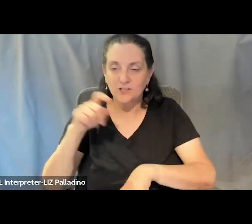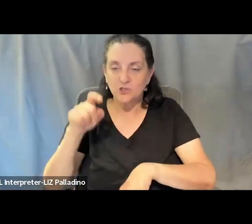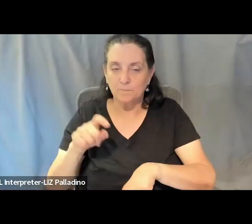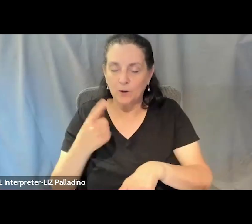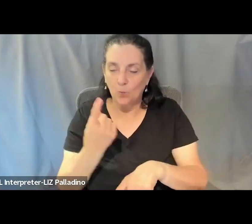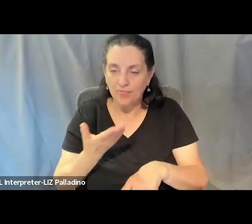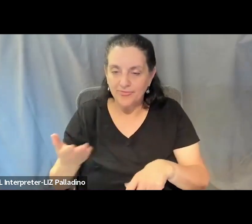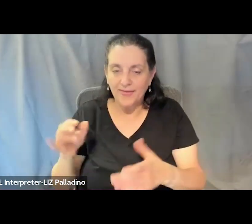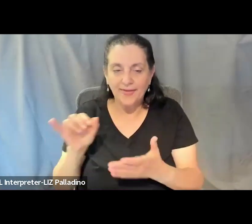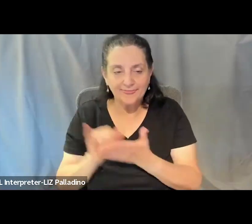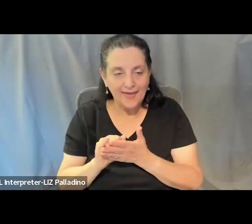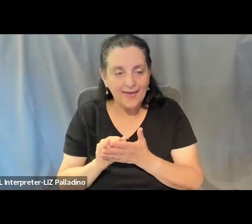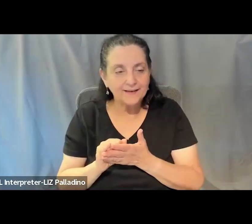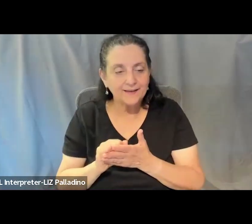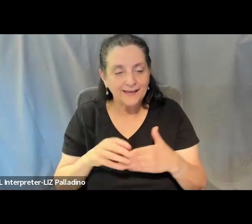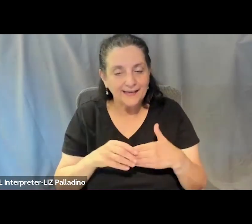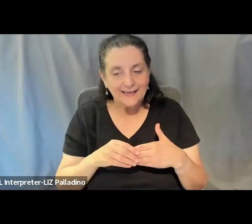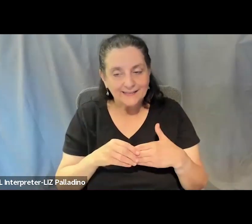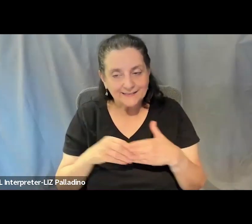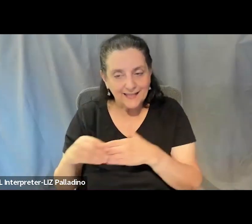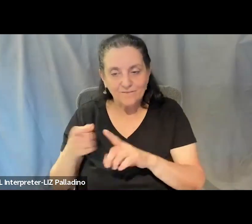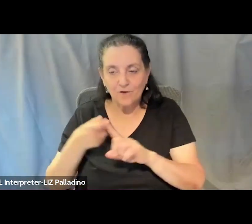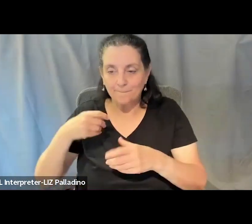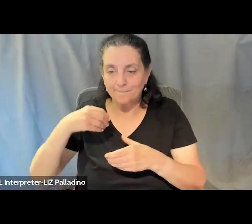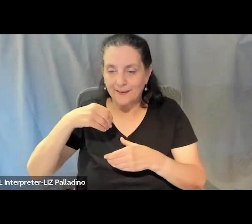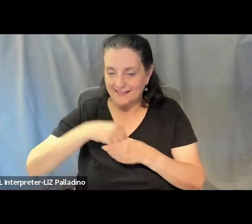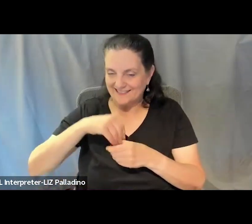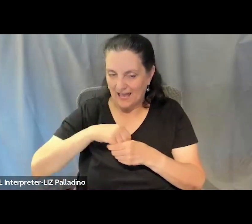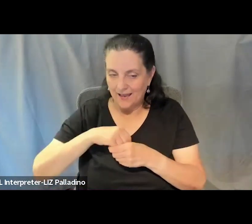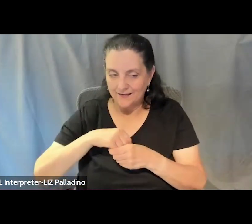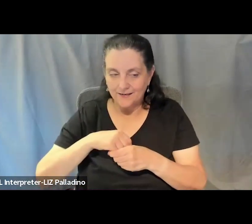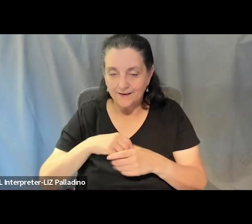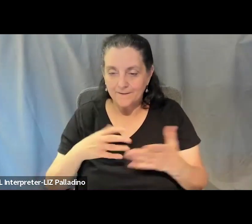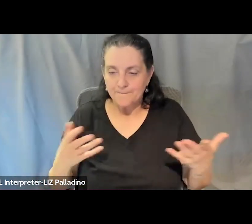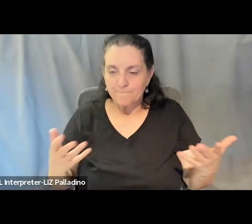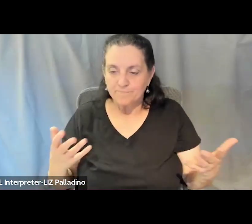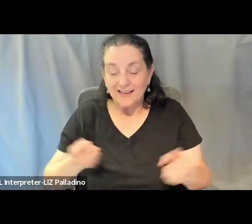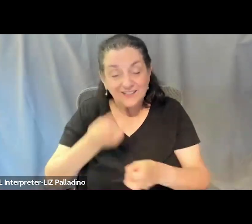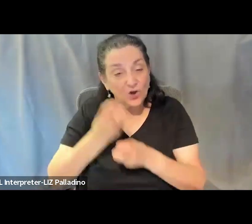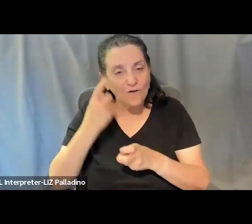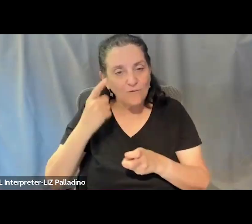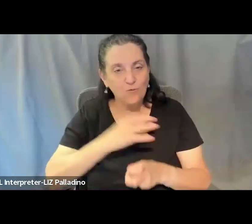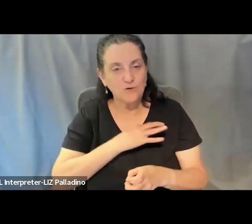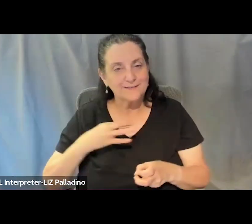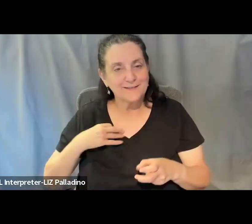of the things that maybe is led from inside. I think one of the powerful things is kind of hard for staff members or the choreographer or